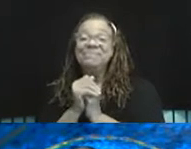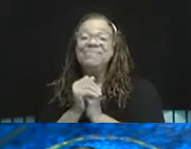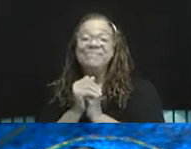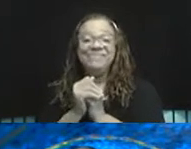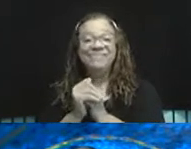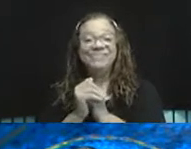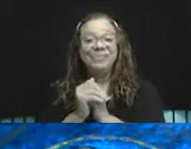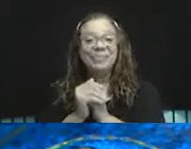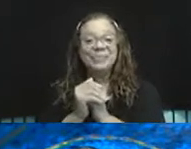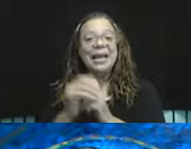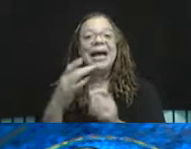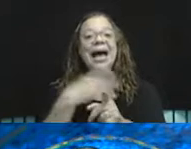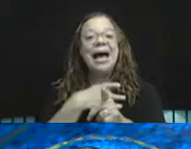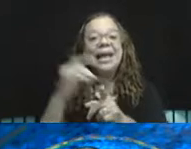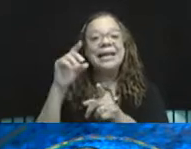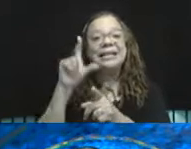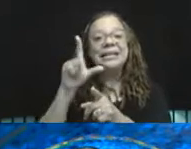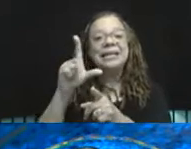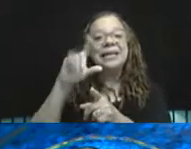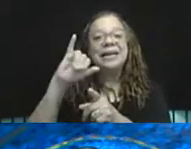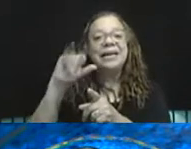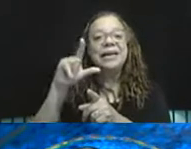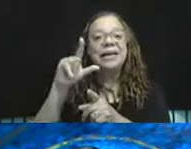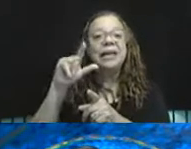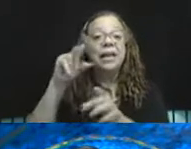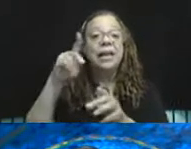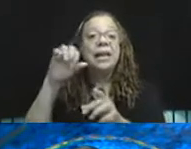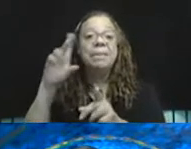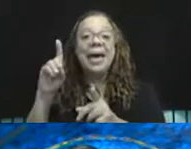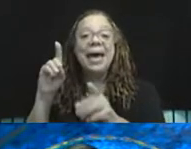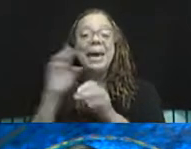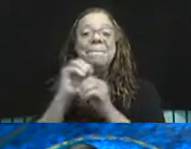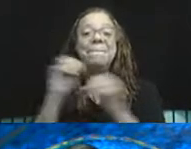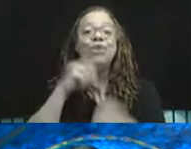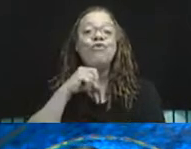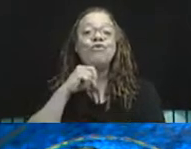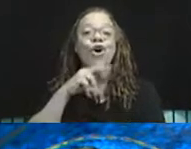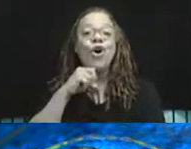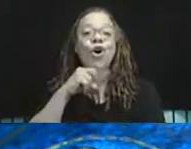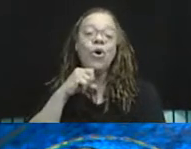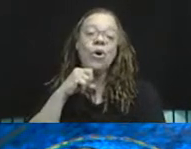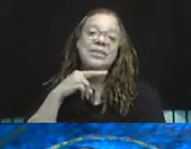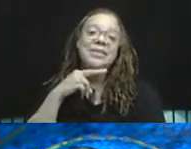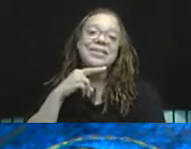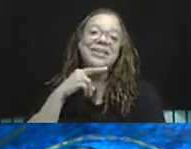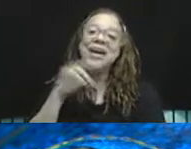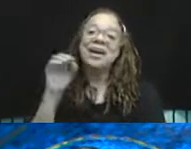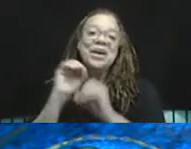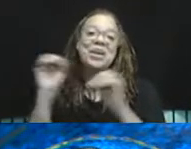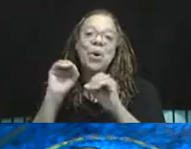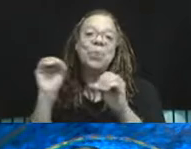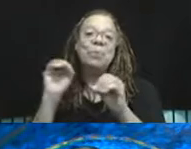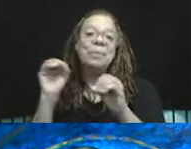I liked your lily pads, but you don't have any frogs. No. There wasn't any frogs when I